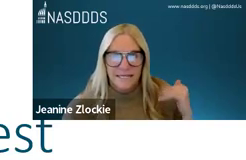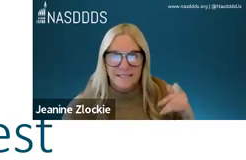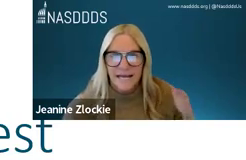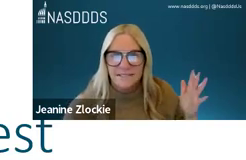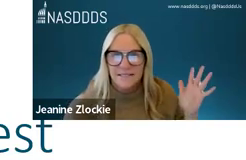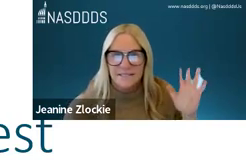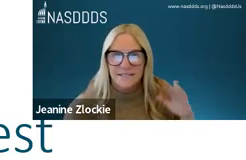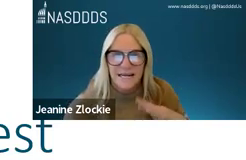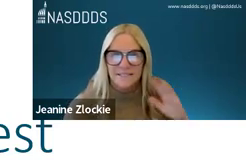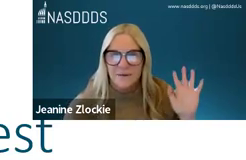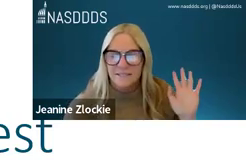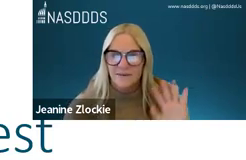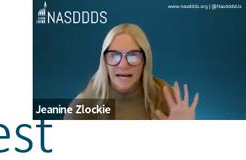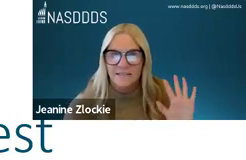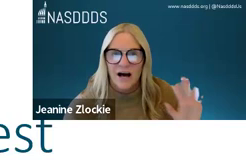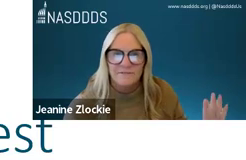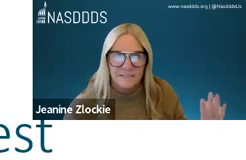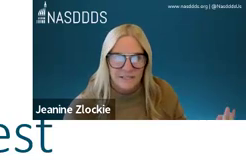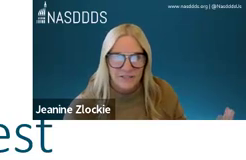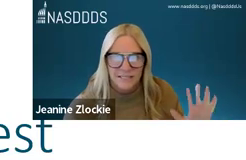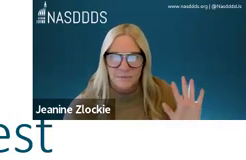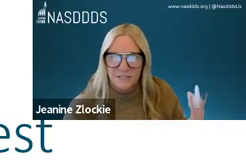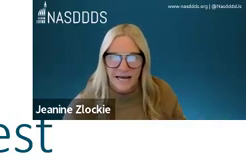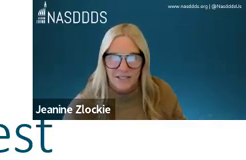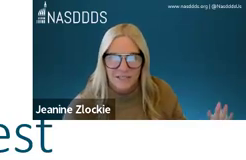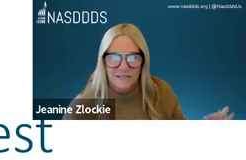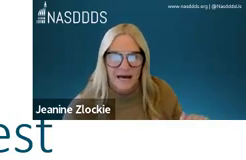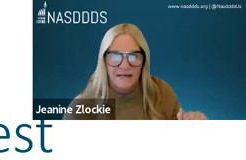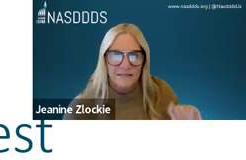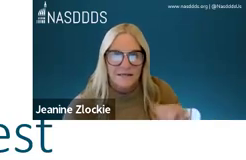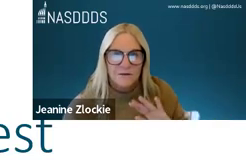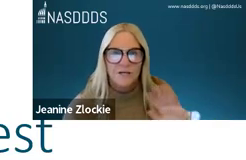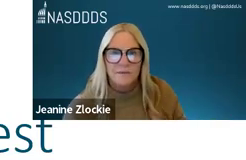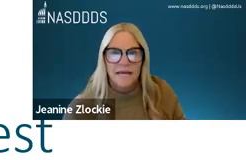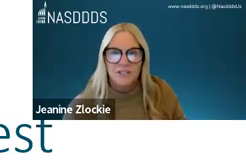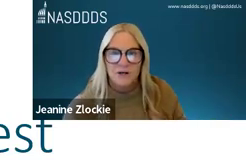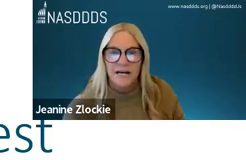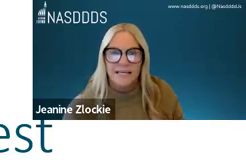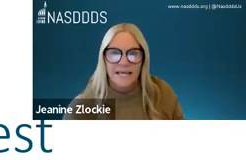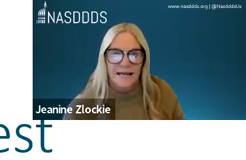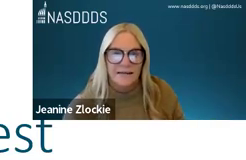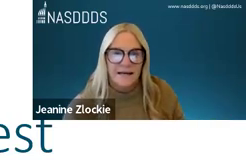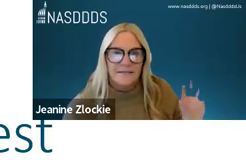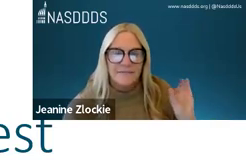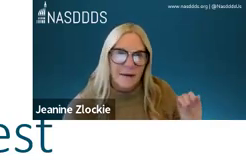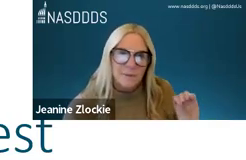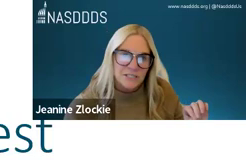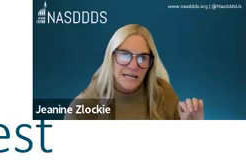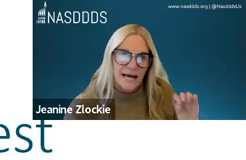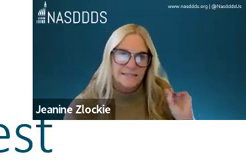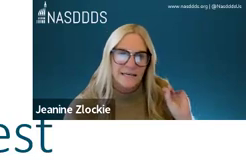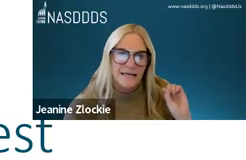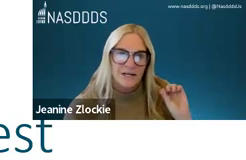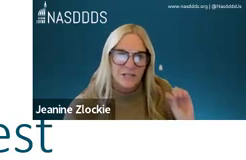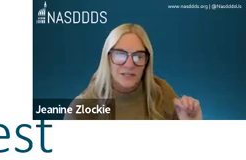anyways, in these cases, the states must devise conflict of interest protections that really make sure, again, that that